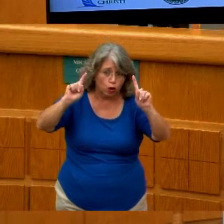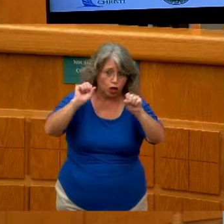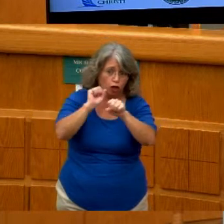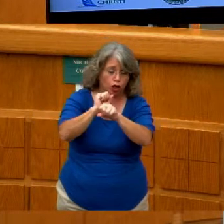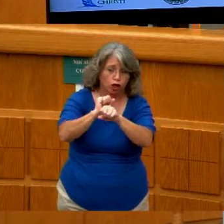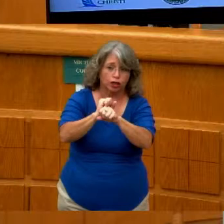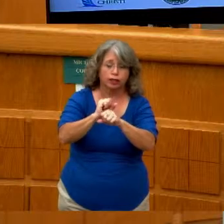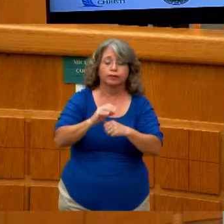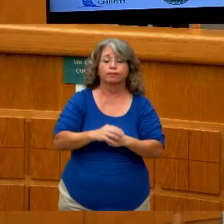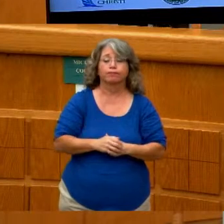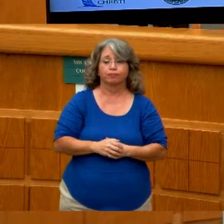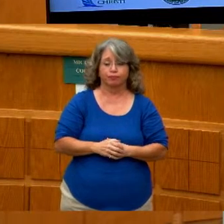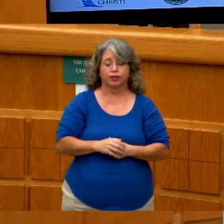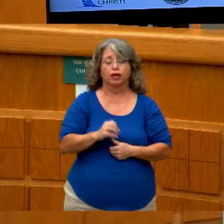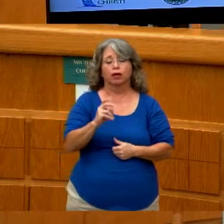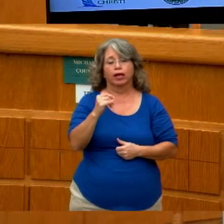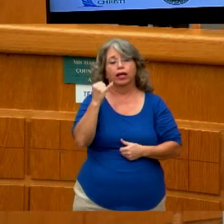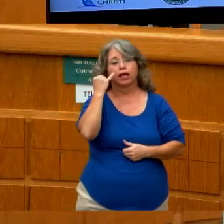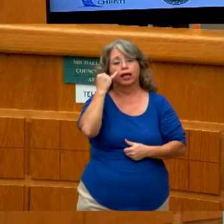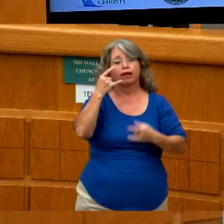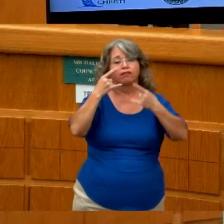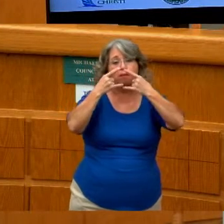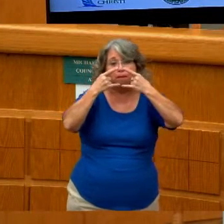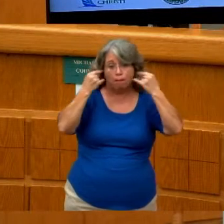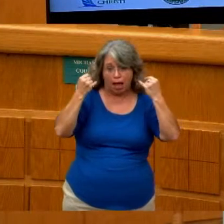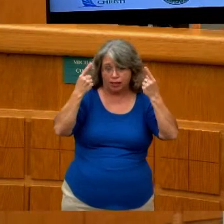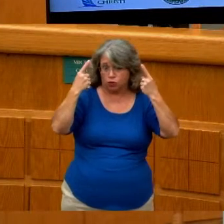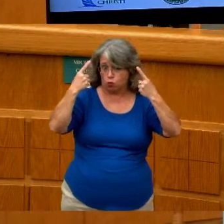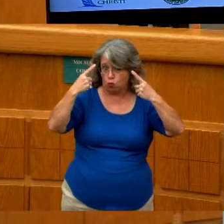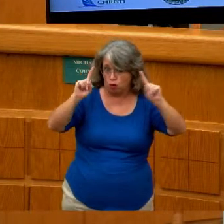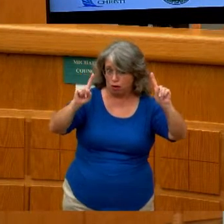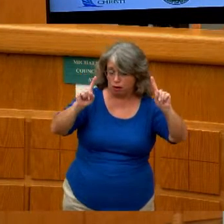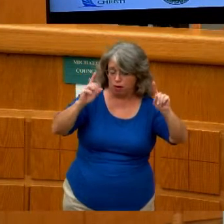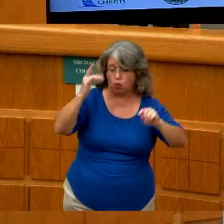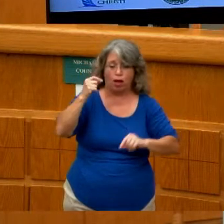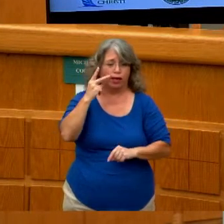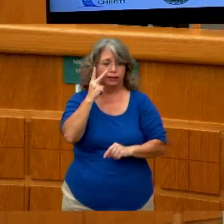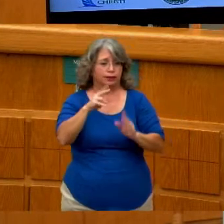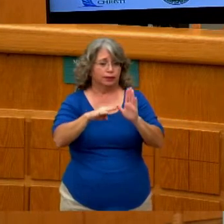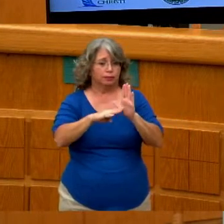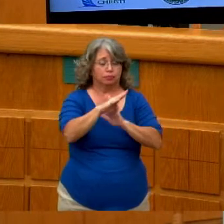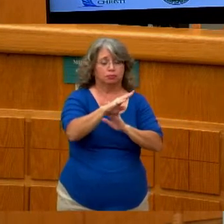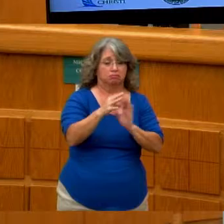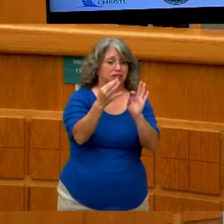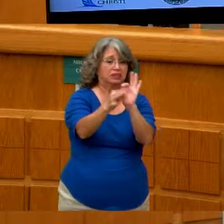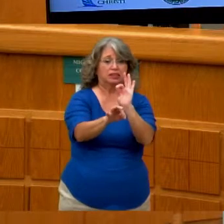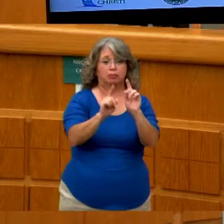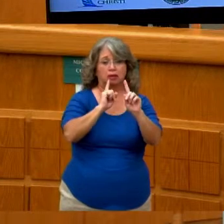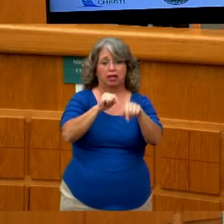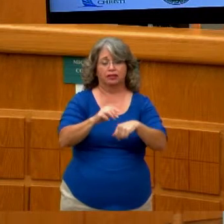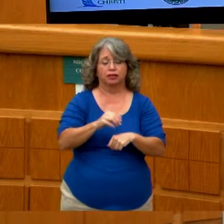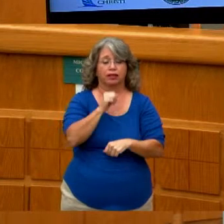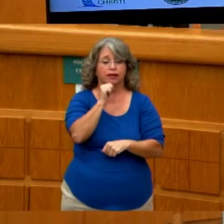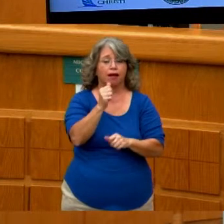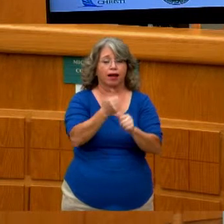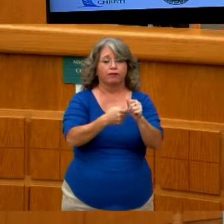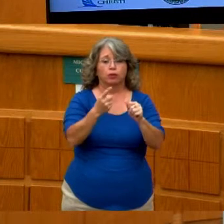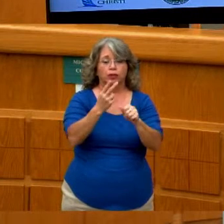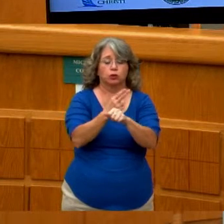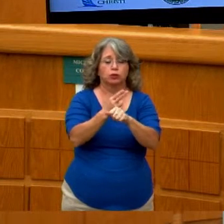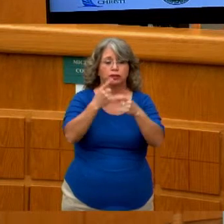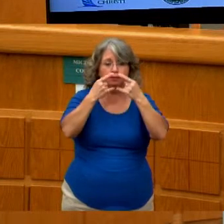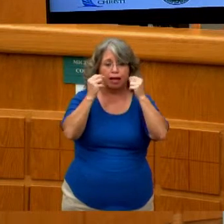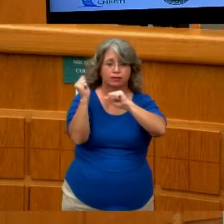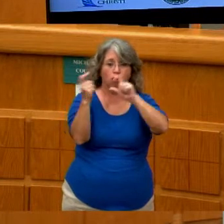surge? If the masks are working so well, the question was repeated. Okay, yeah. So if the masks are